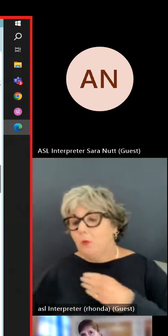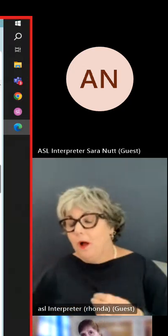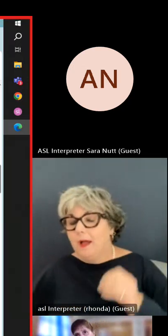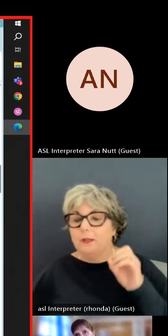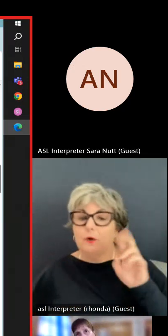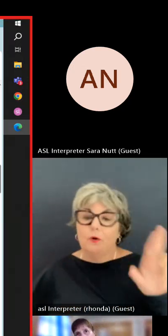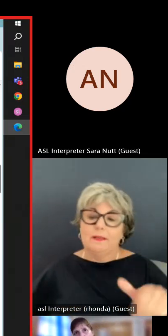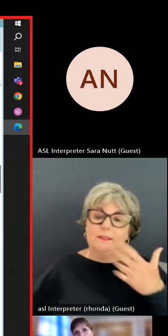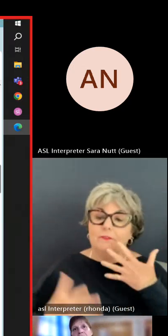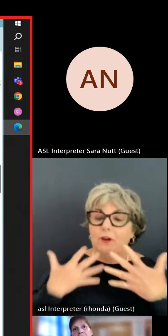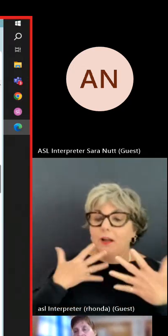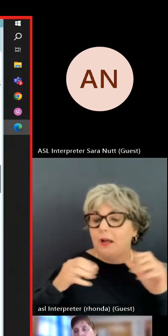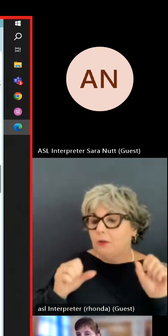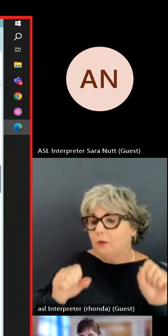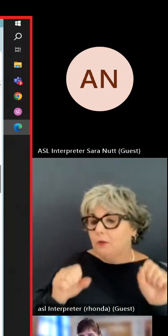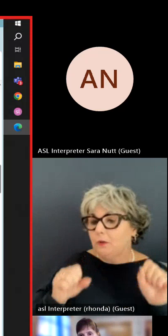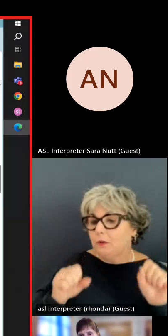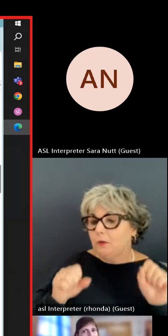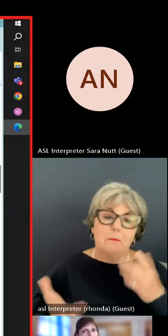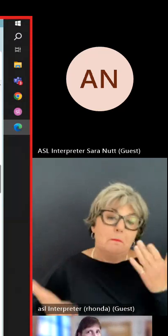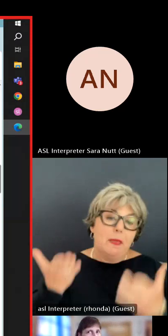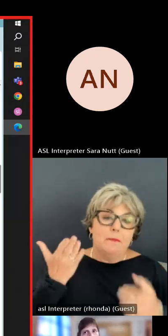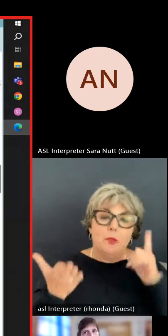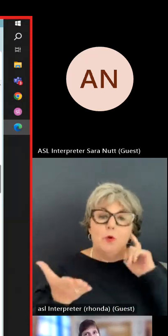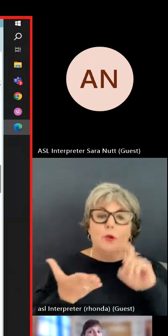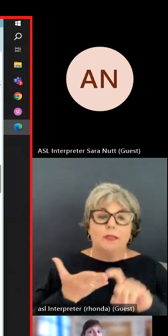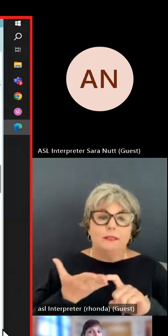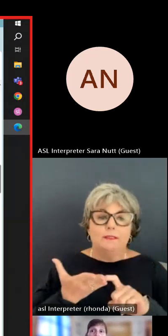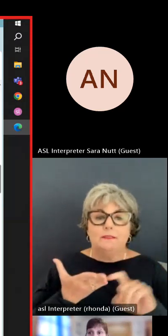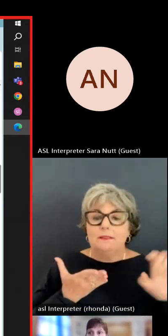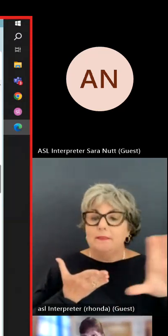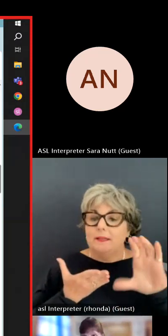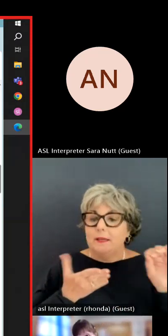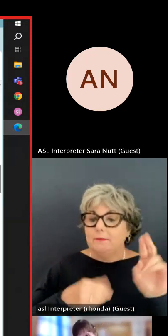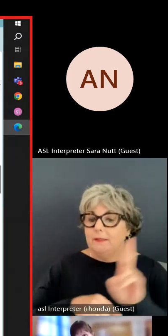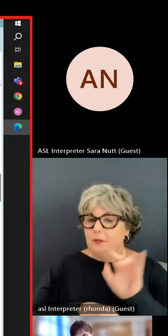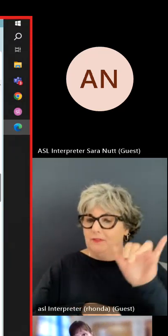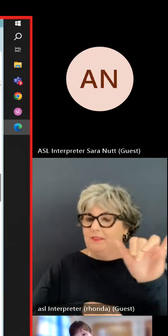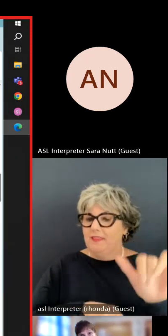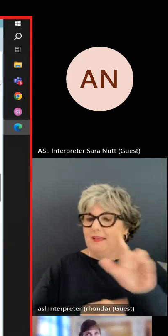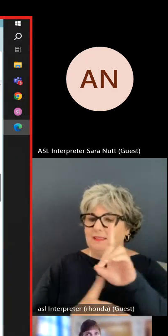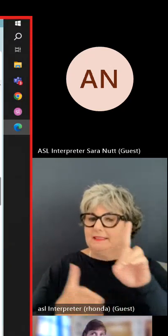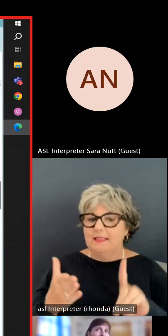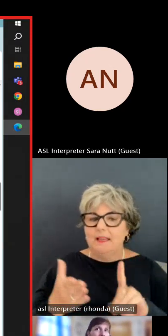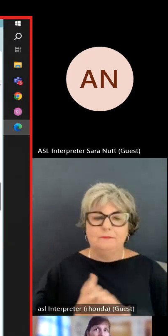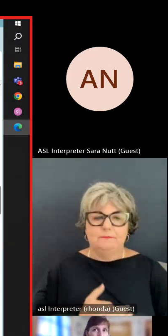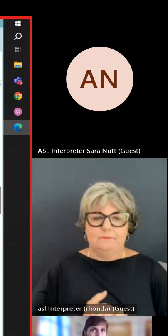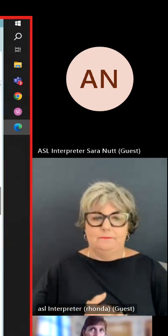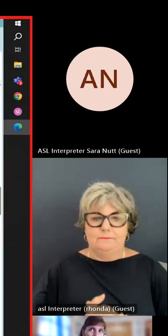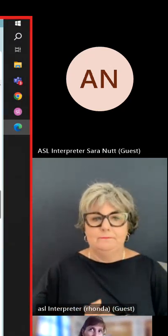can be another color. And you might recognize some of the companies that use this particular design approach.